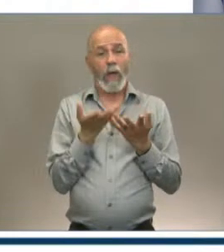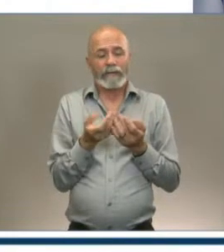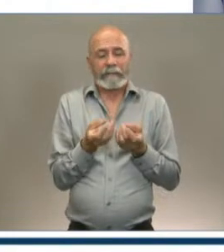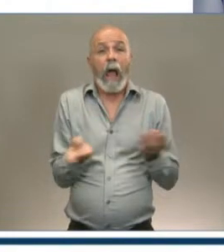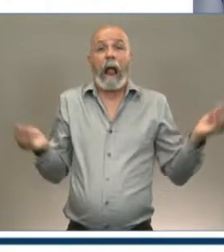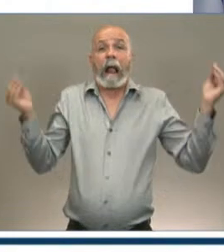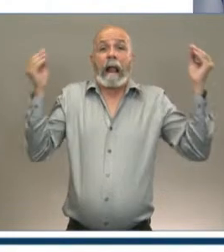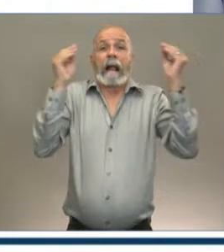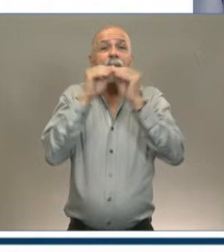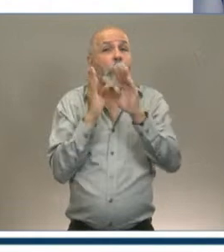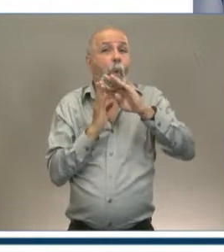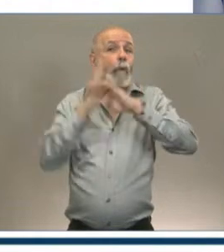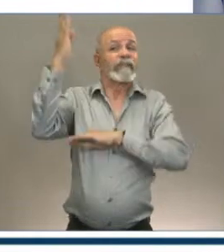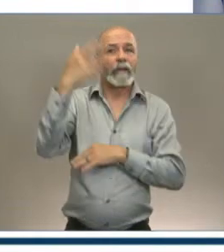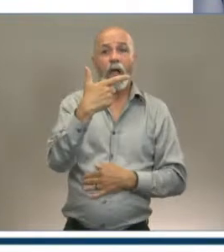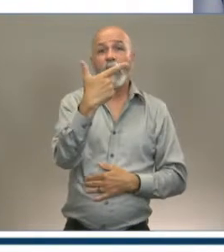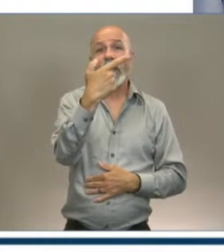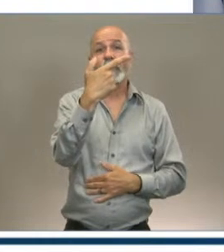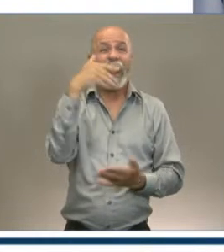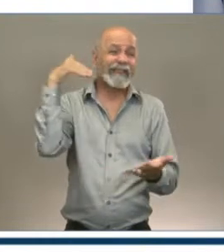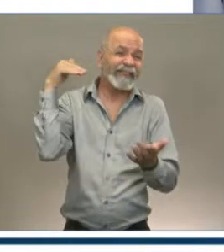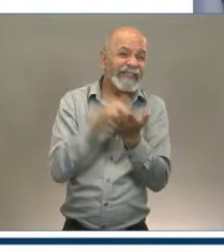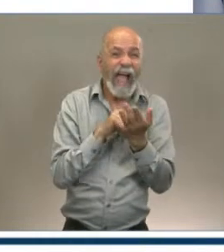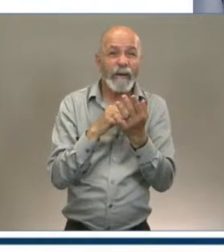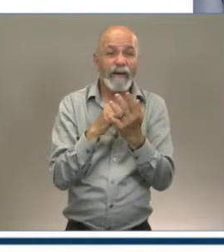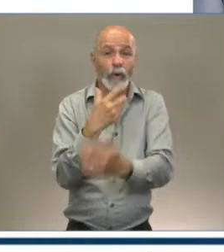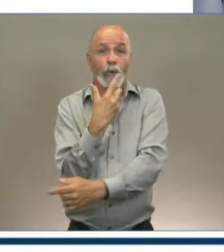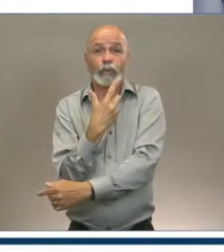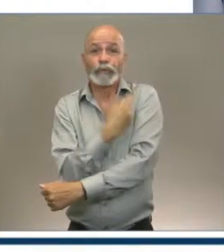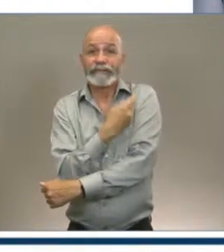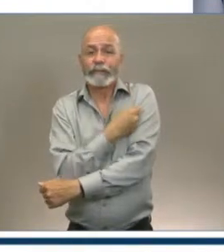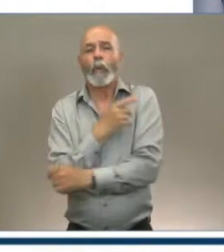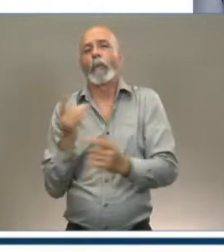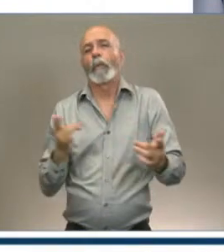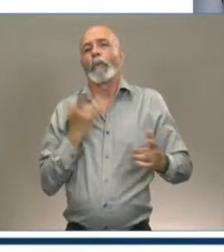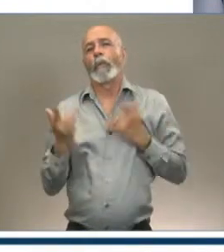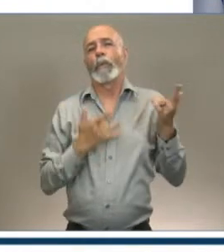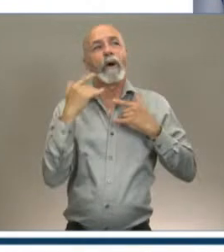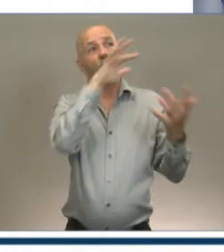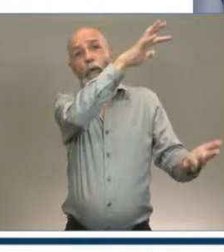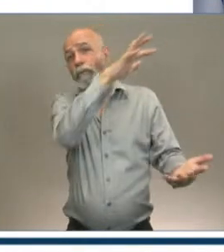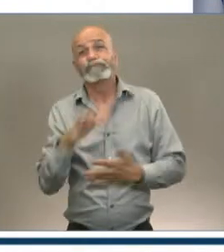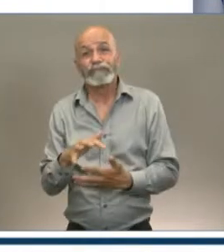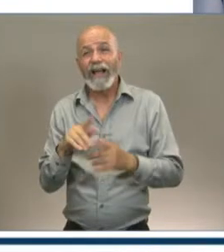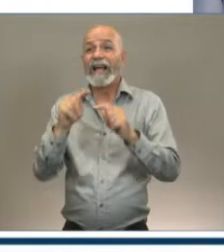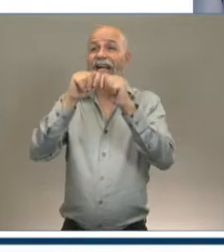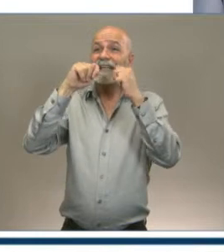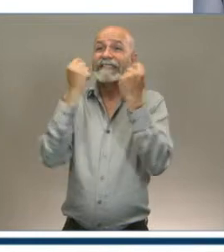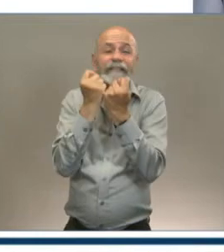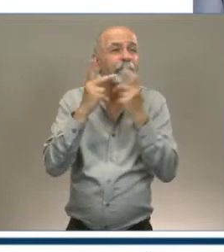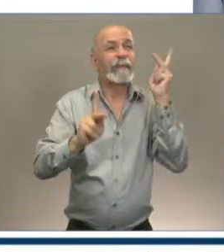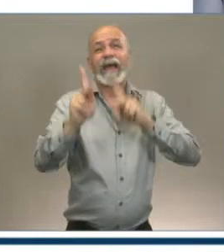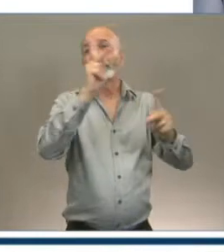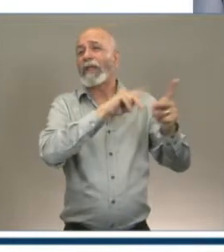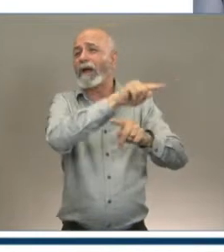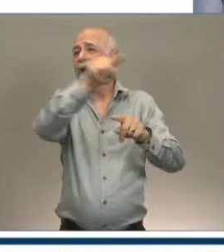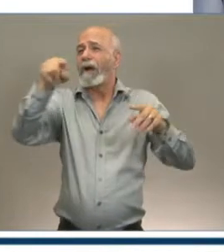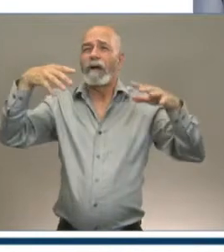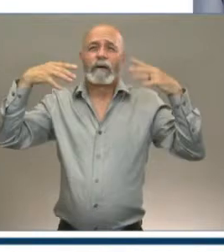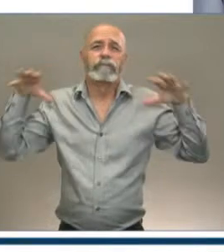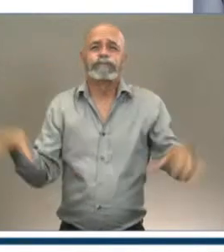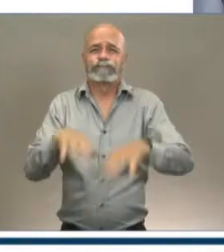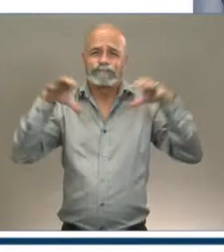21,000 doses are going into arms. So that's great work by our team. I really want to thank those involved in delivering